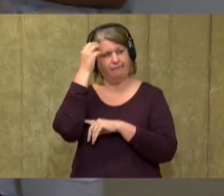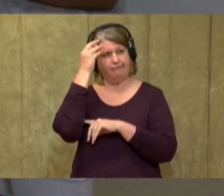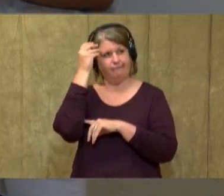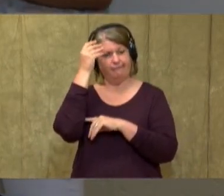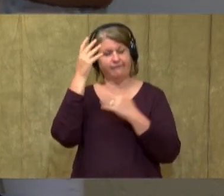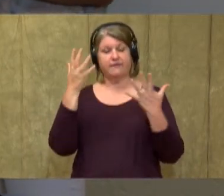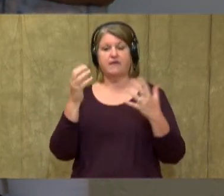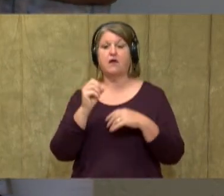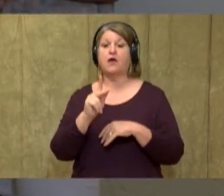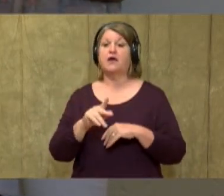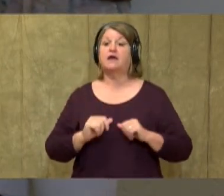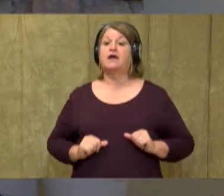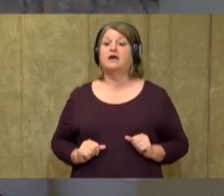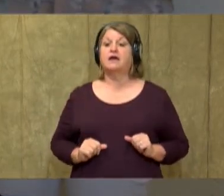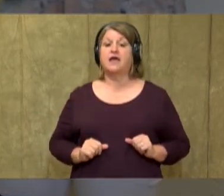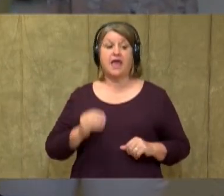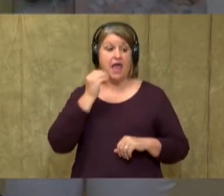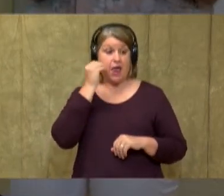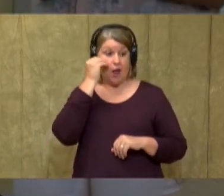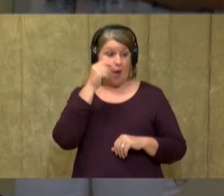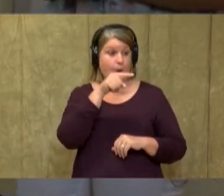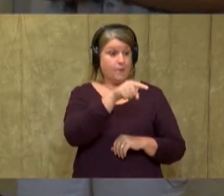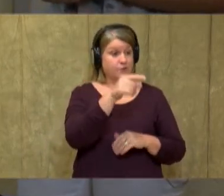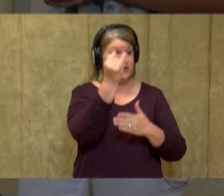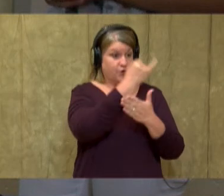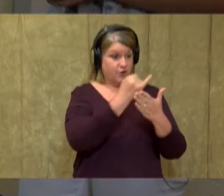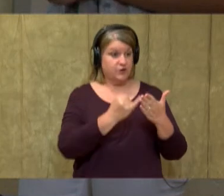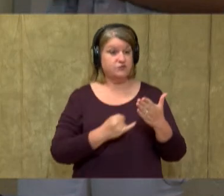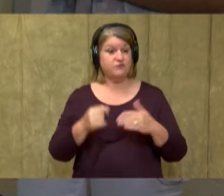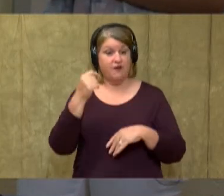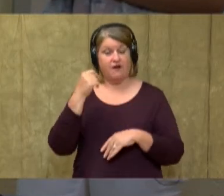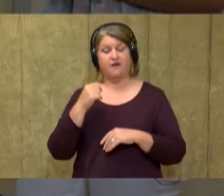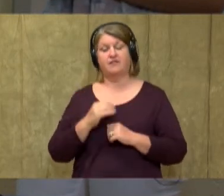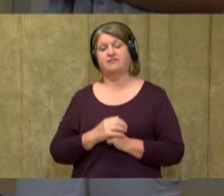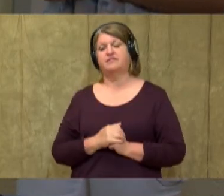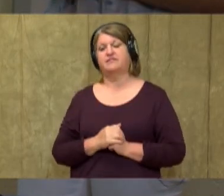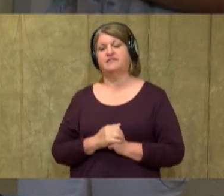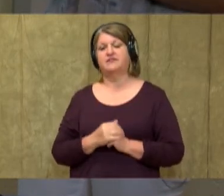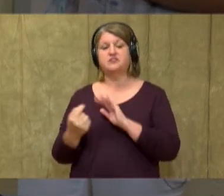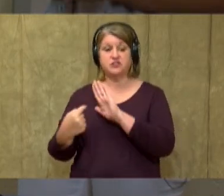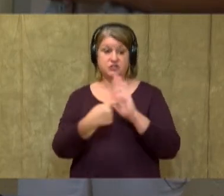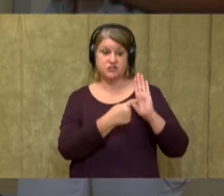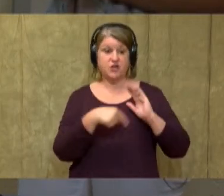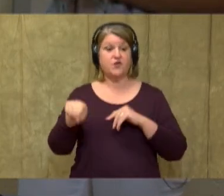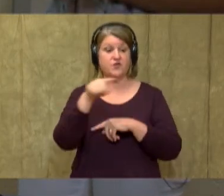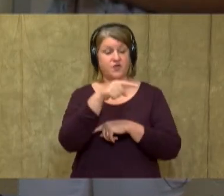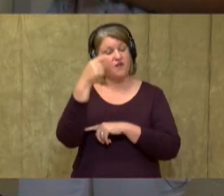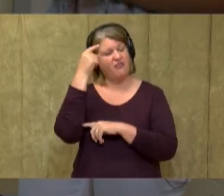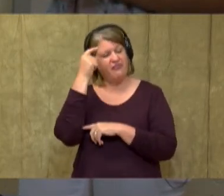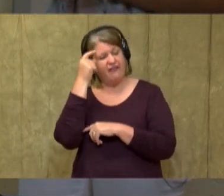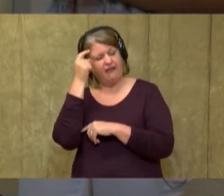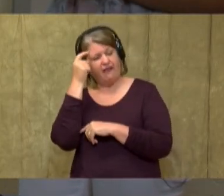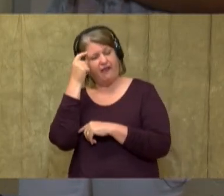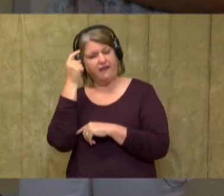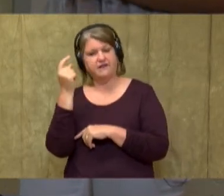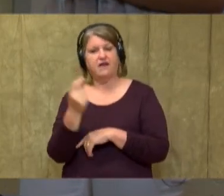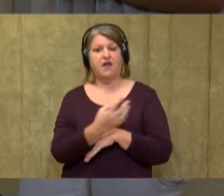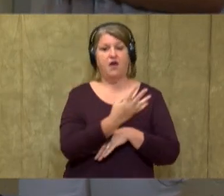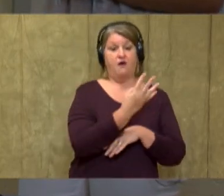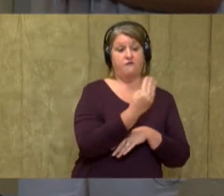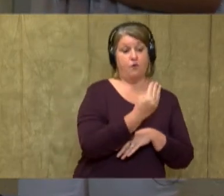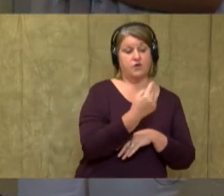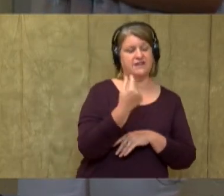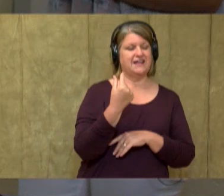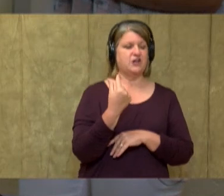Okay? At home, you're going to draw it out for us to show your thinking of the 14 green fish